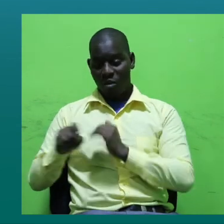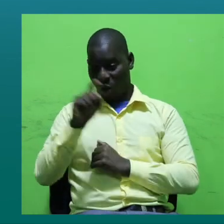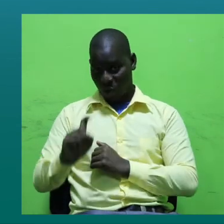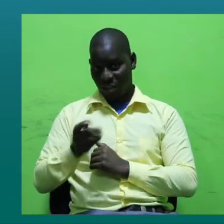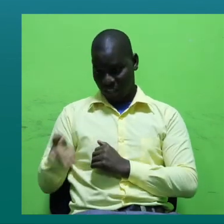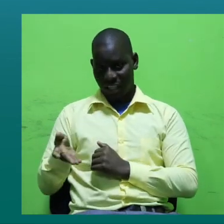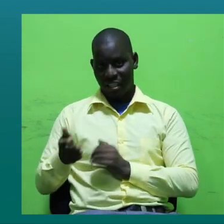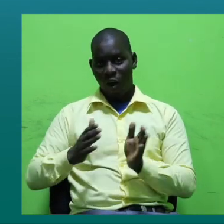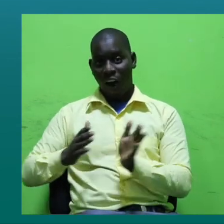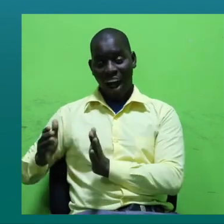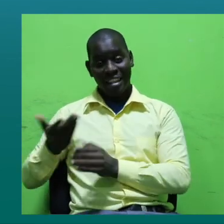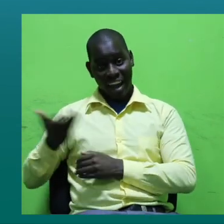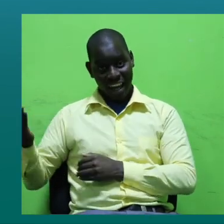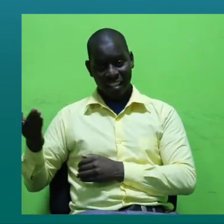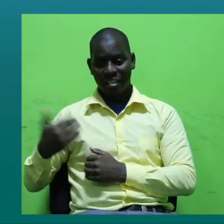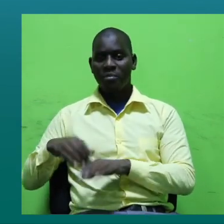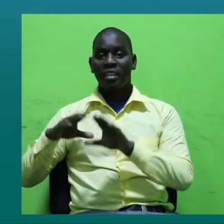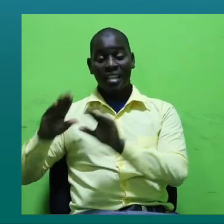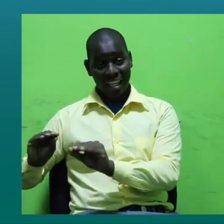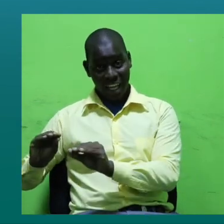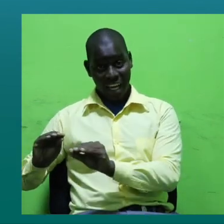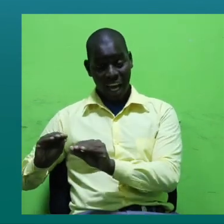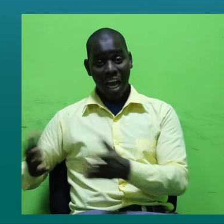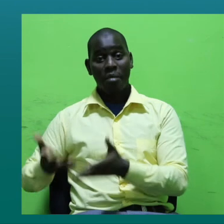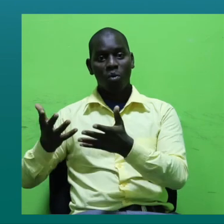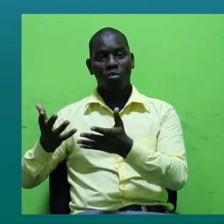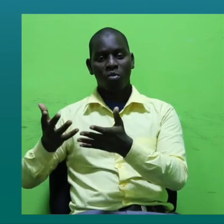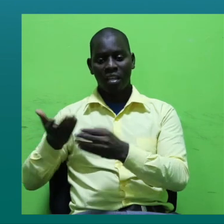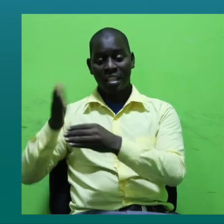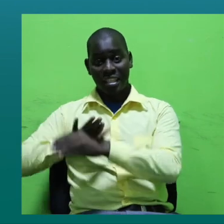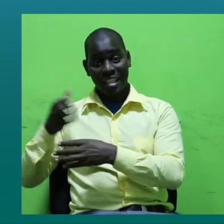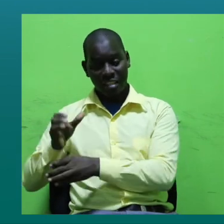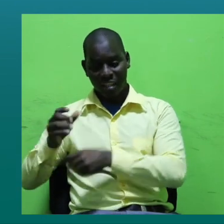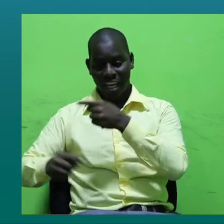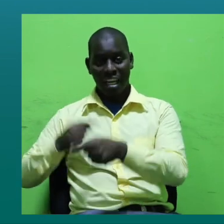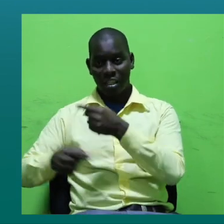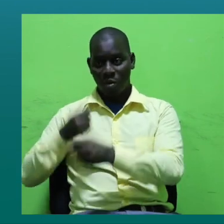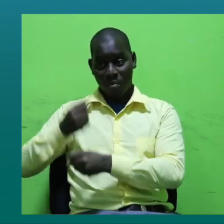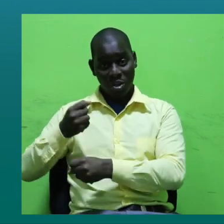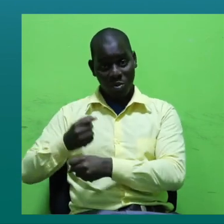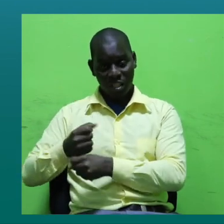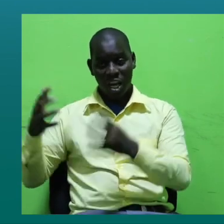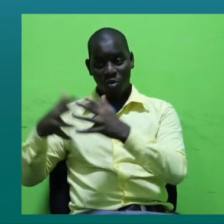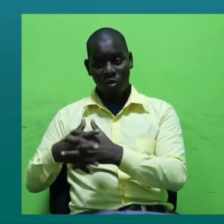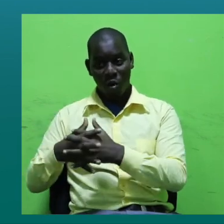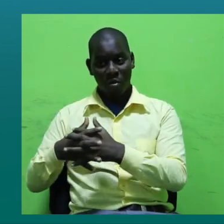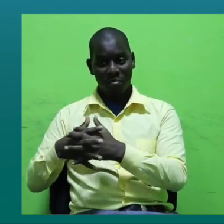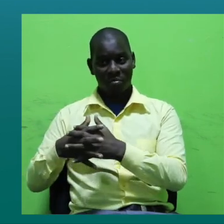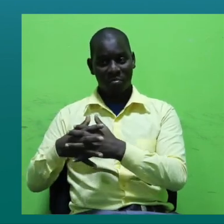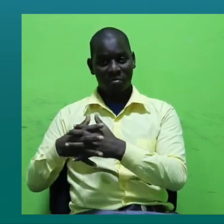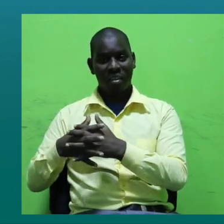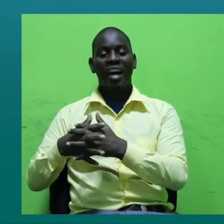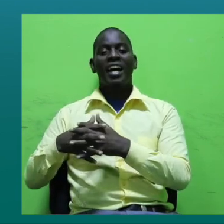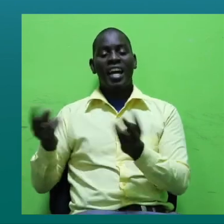it. In our experiment, we can conclude that millipedes prefer damp areas as there is a